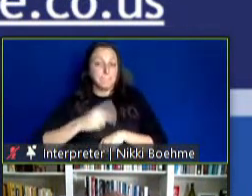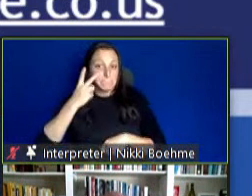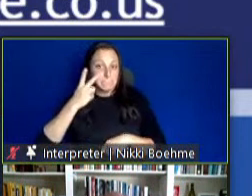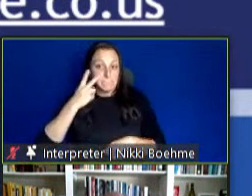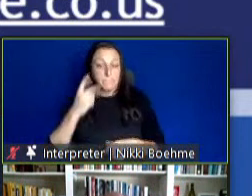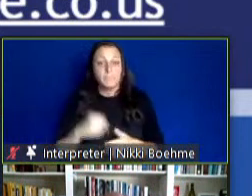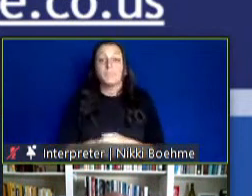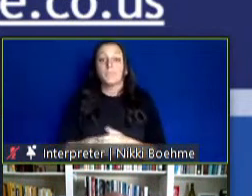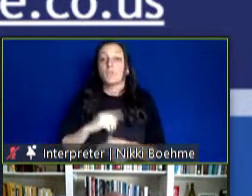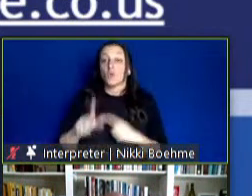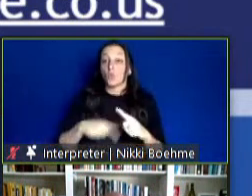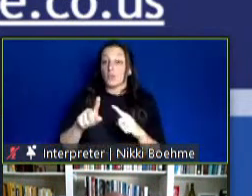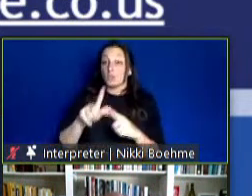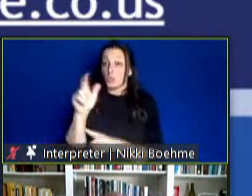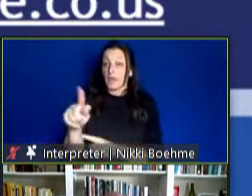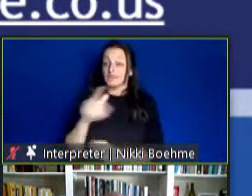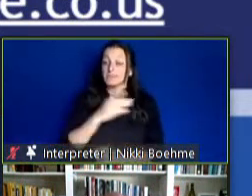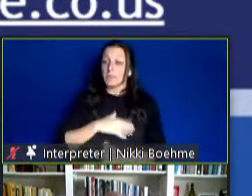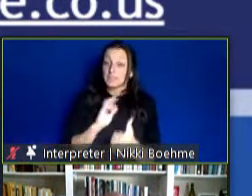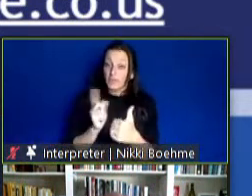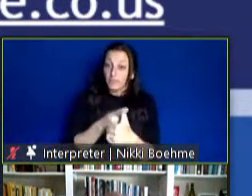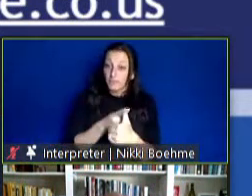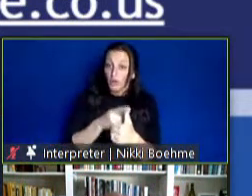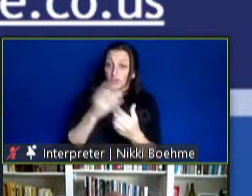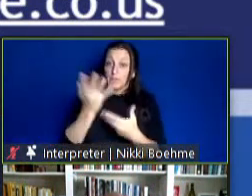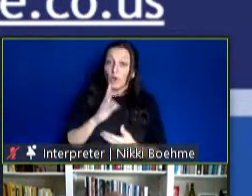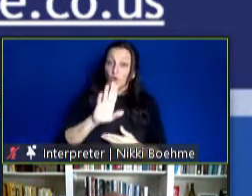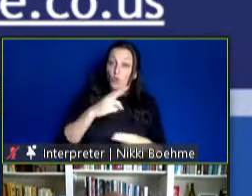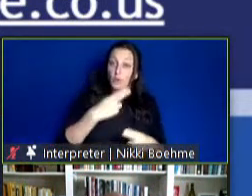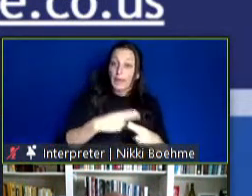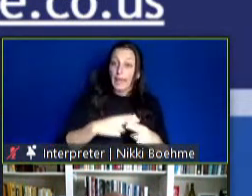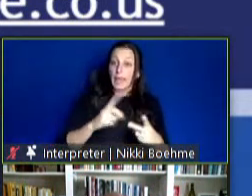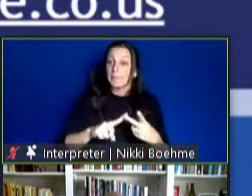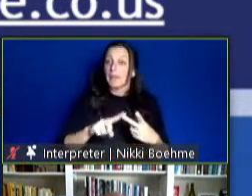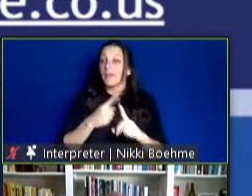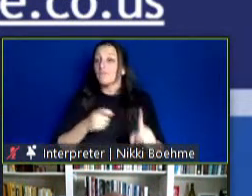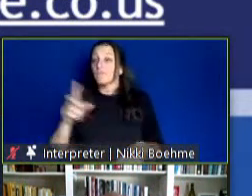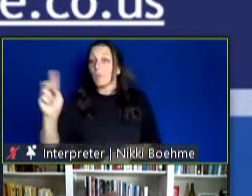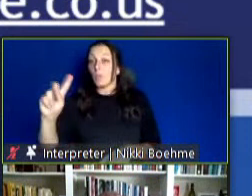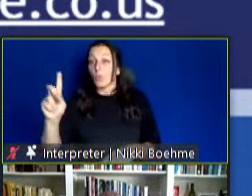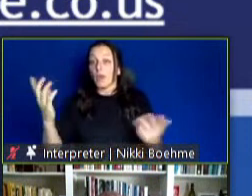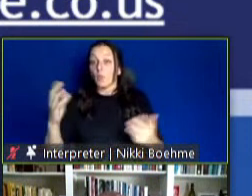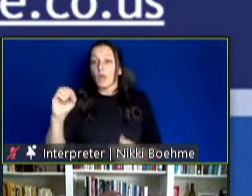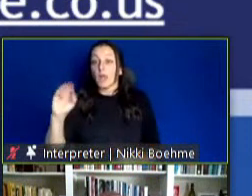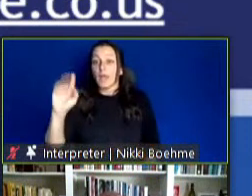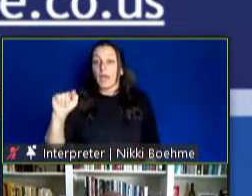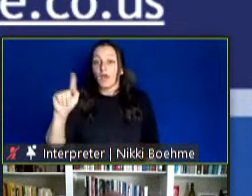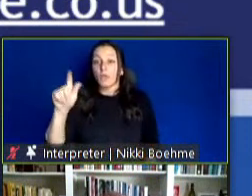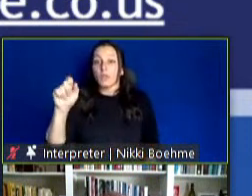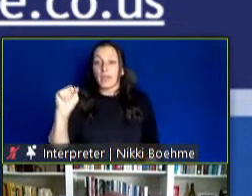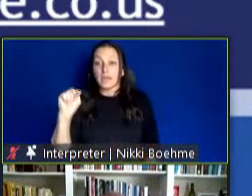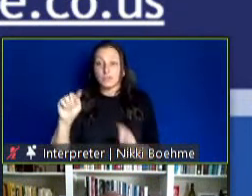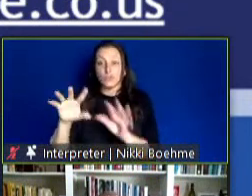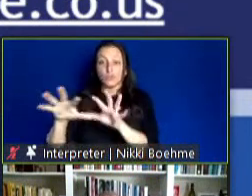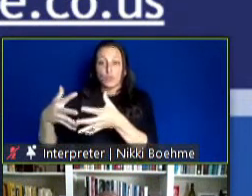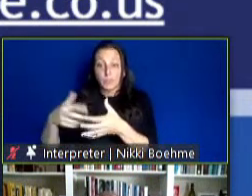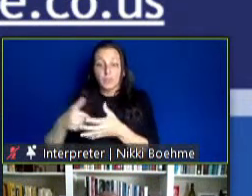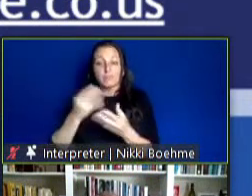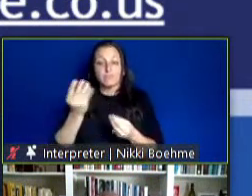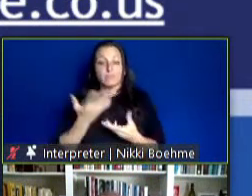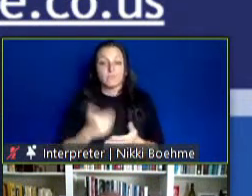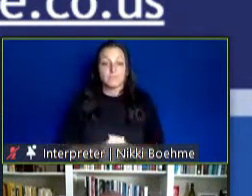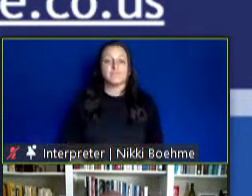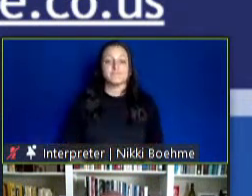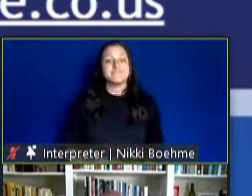to ask your questions, please just let us know your name and which outlet you're from, and we'll start with Katie Eastman.